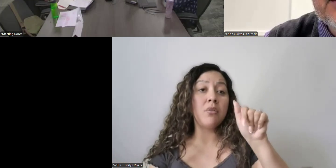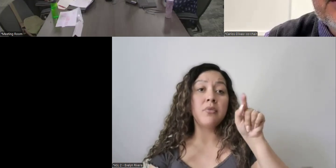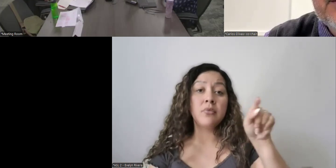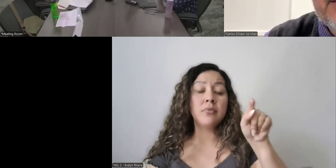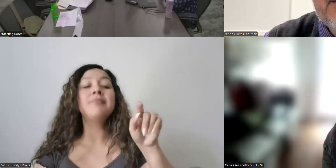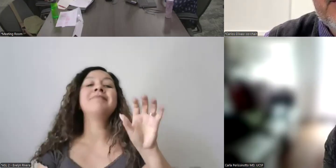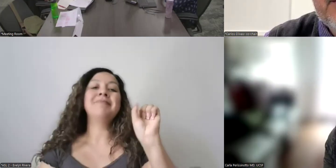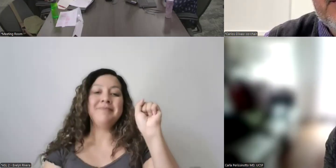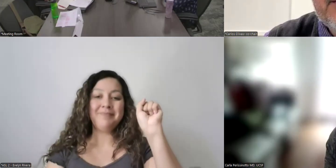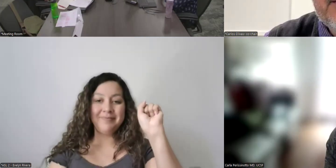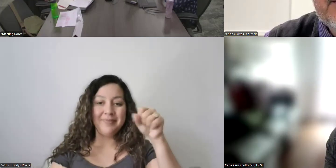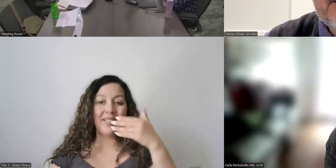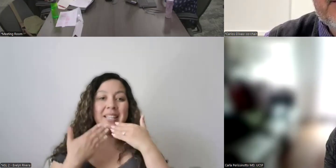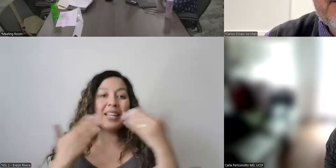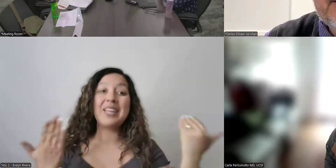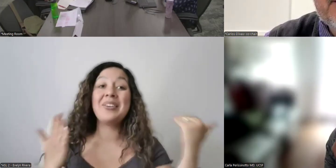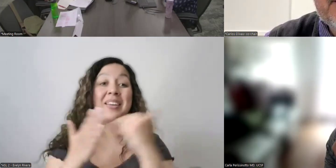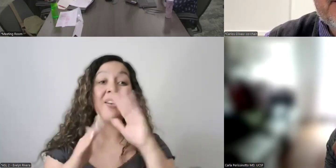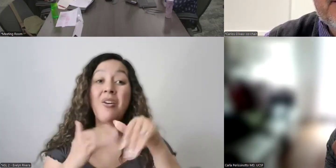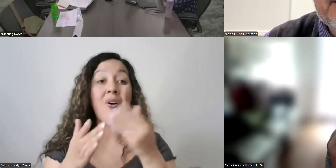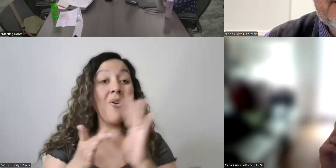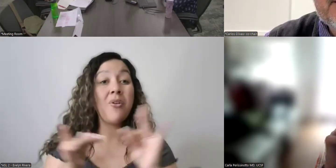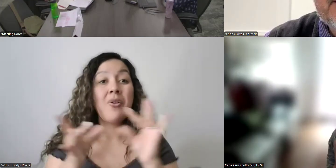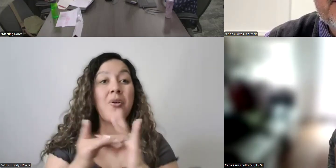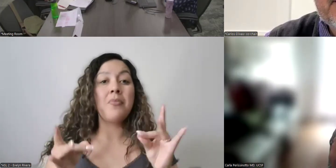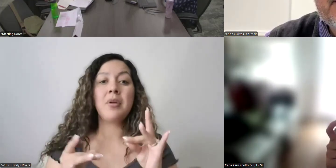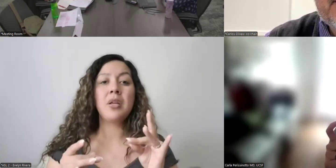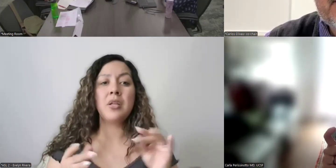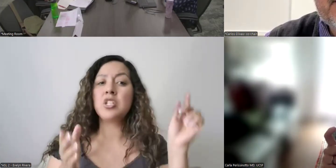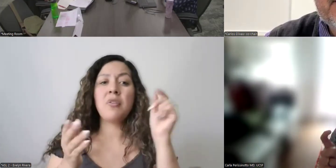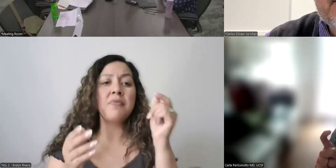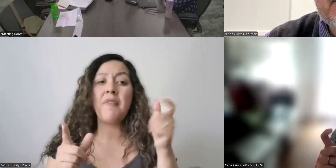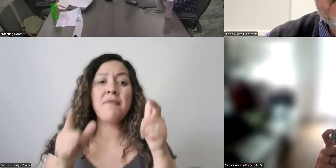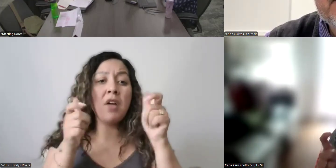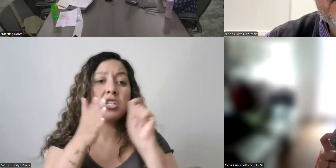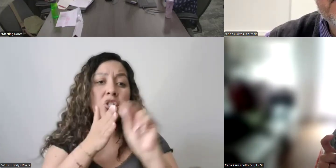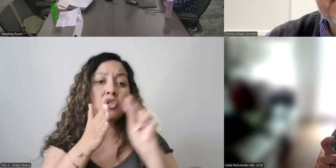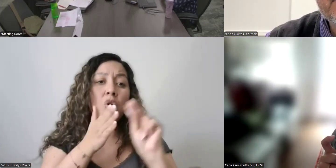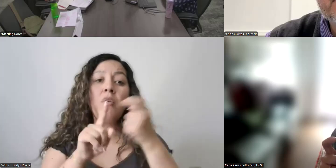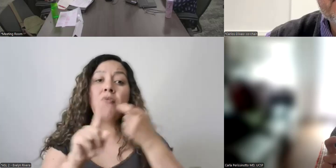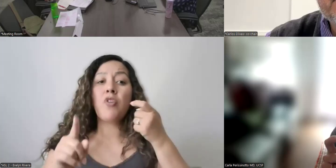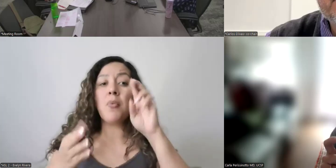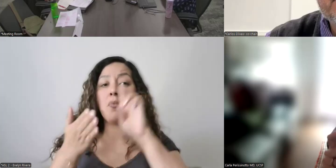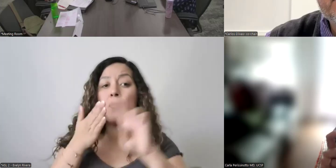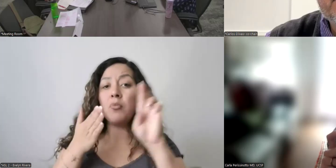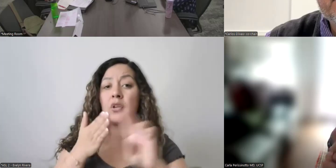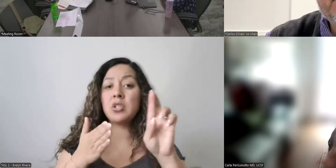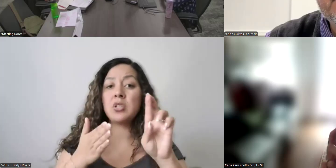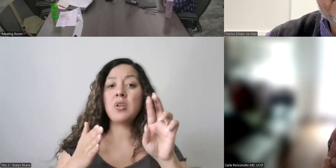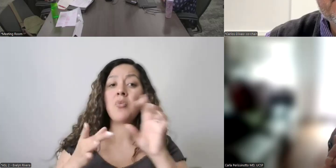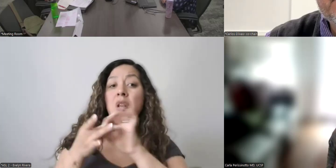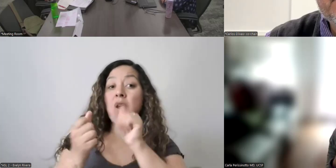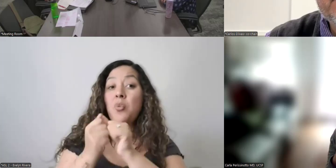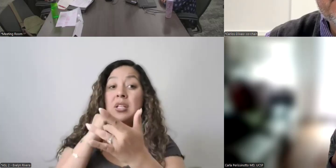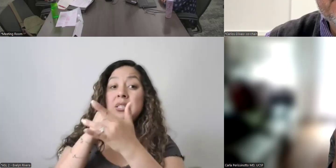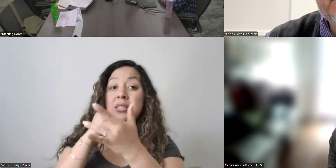Yeah, thanks again to all these comments. And just a quick note, also just from the research perspective on tech,